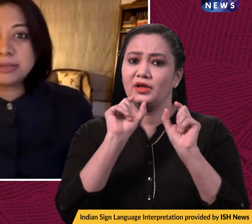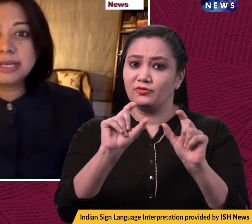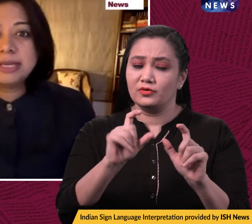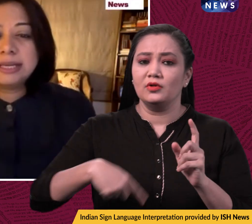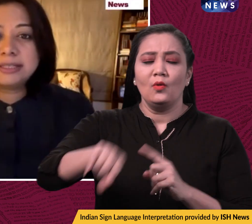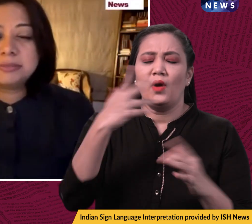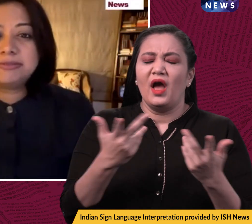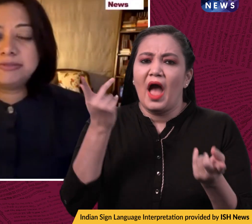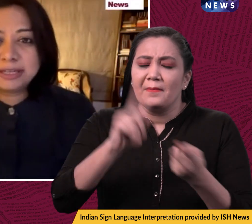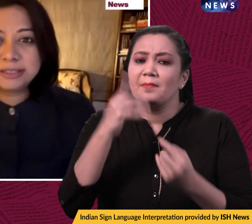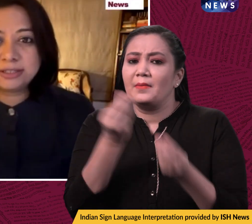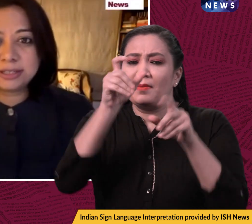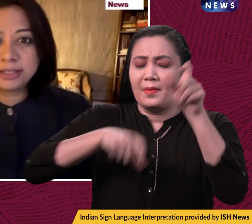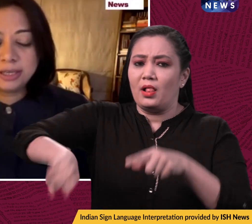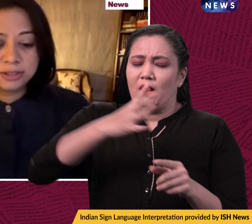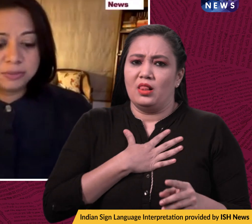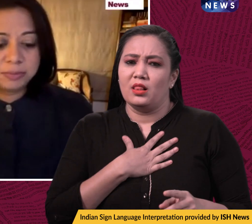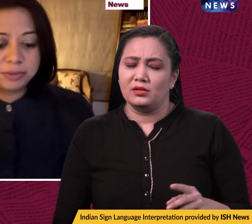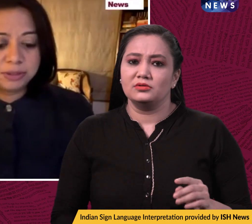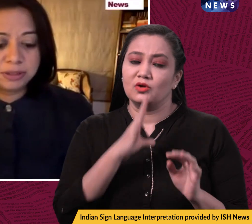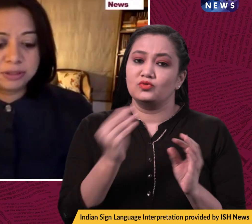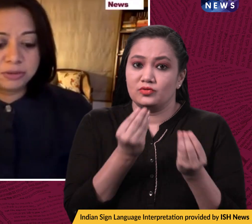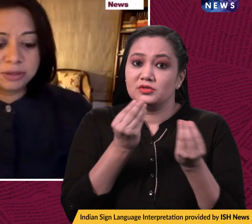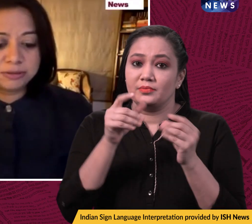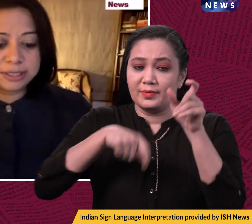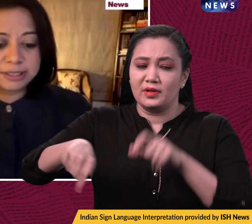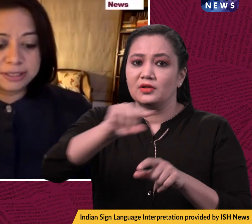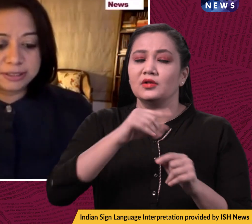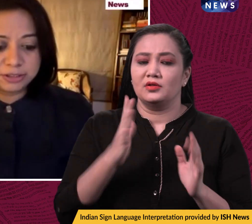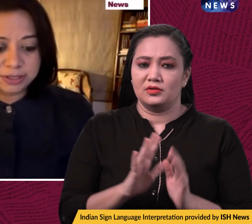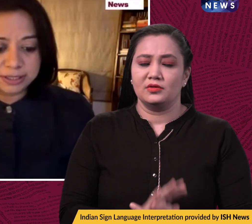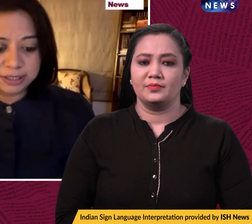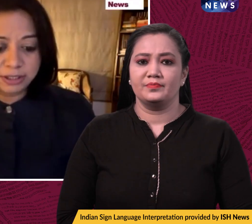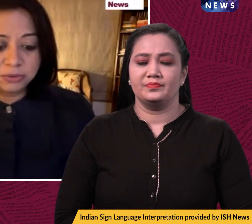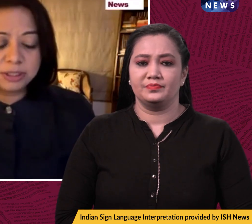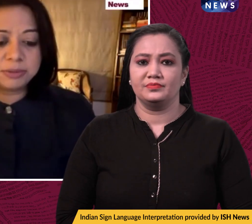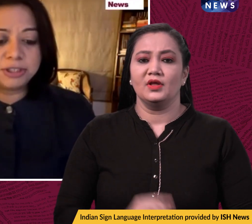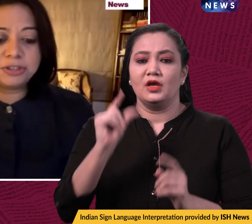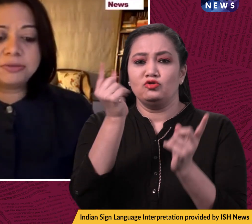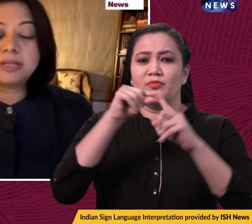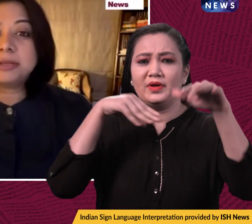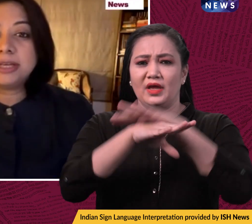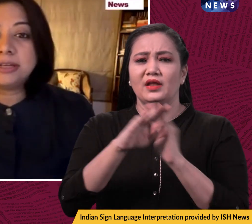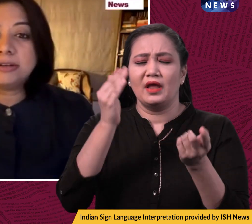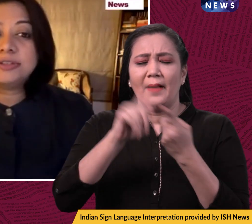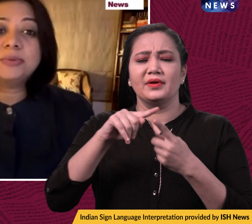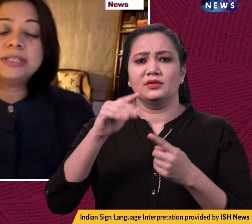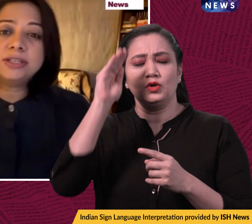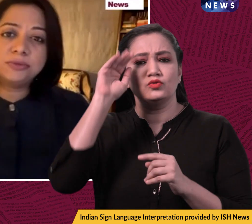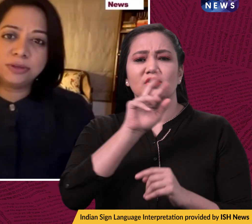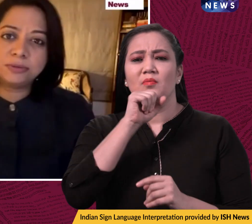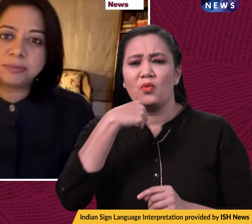story because it can be fairly distressing to people who are already in distress. In Uttar Pradesh, news coming in